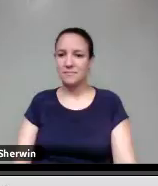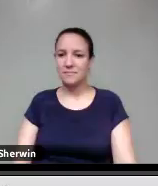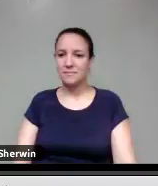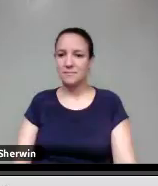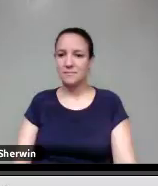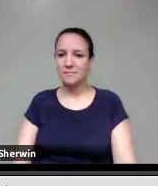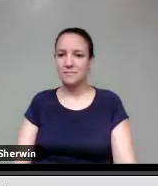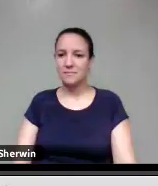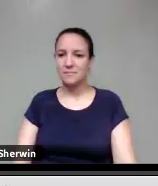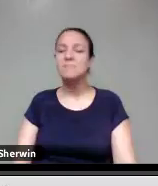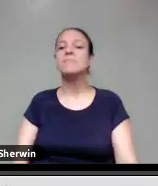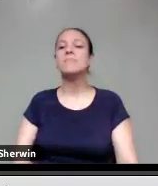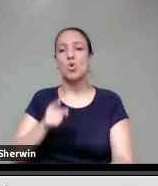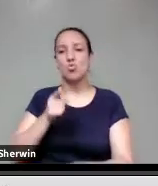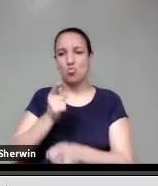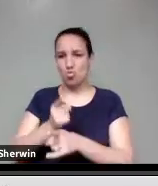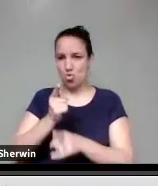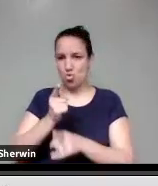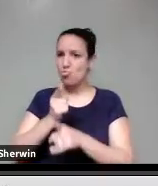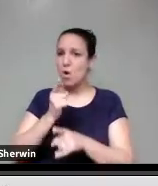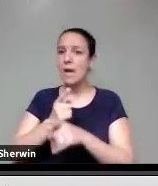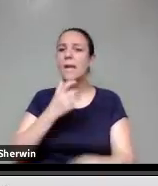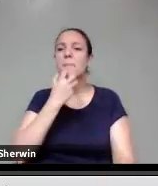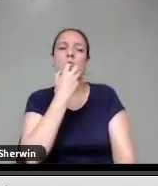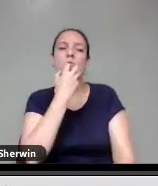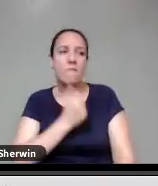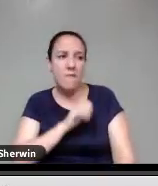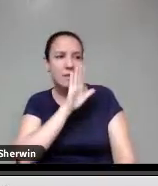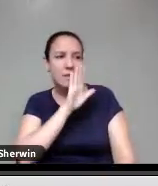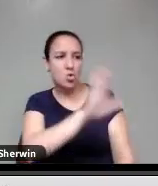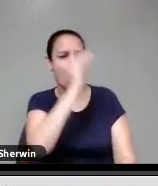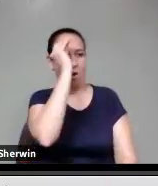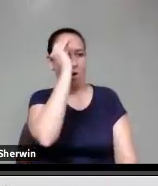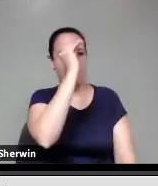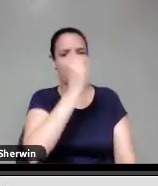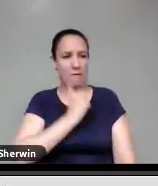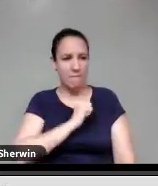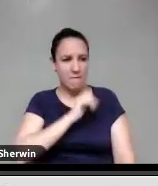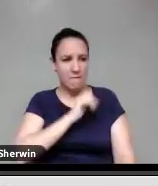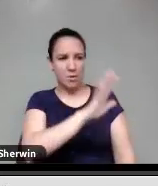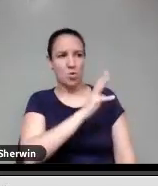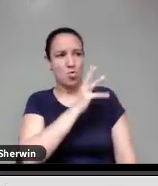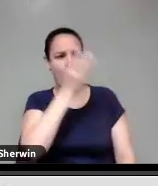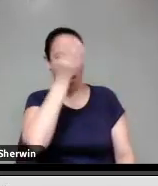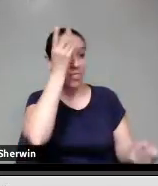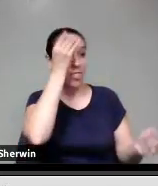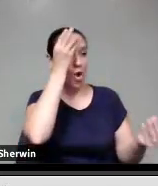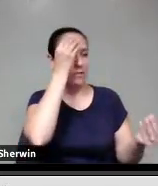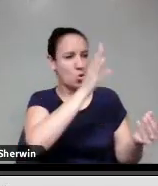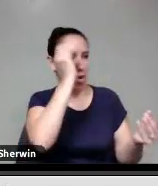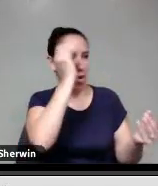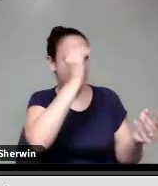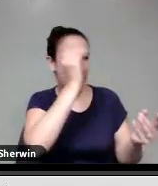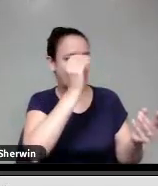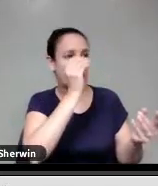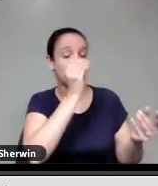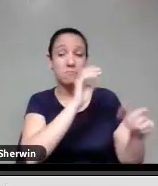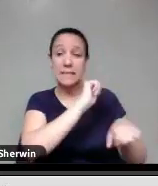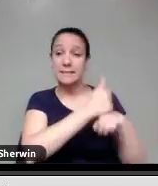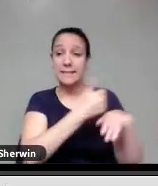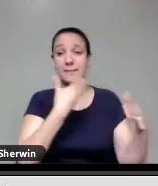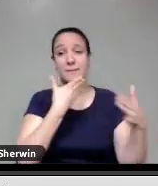Yes, absolutely, Lynn. It shows we value their thoughts and opinions. And when you value people's thoughts and opinions, you develop a relationship, don't you? And